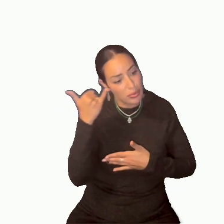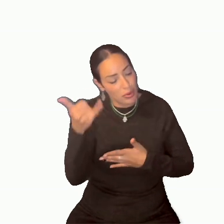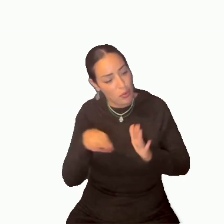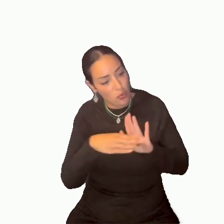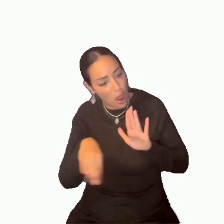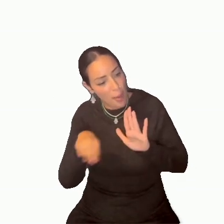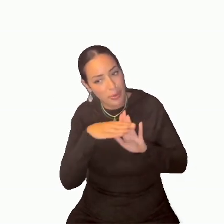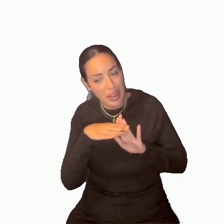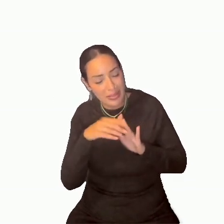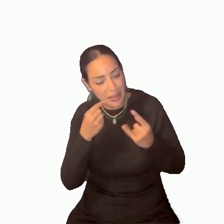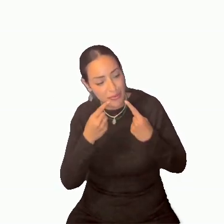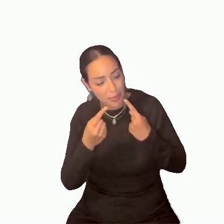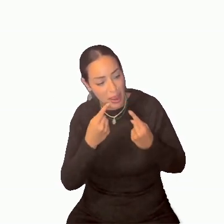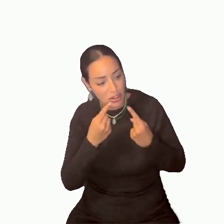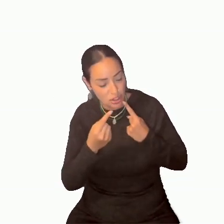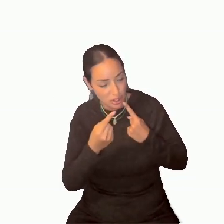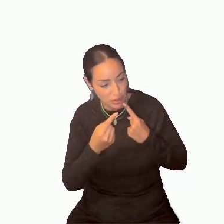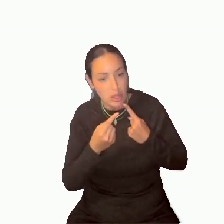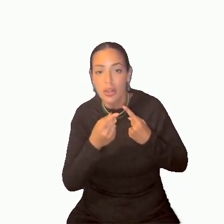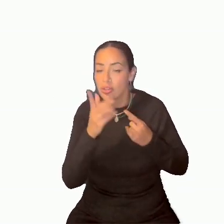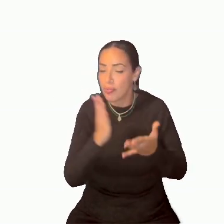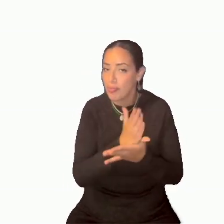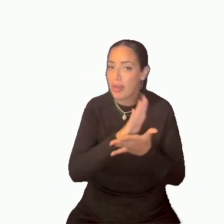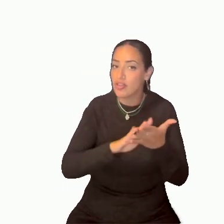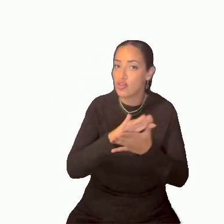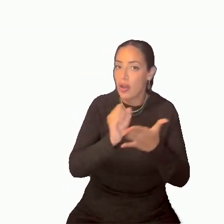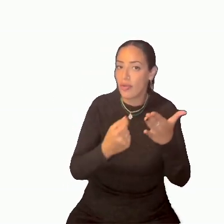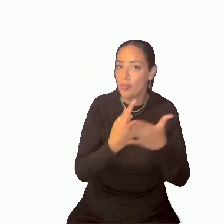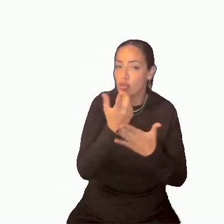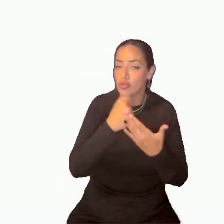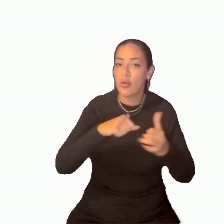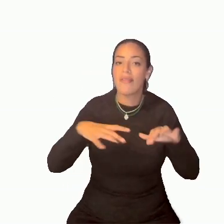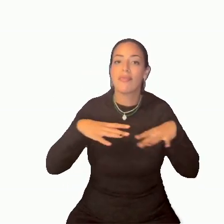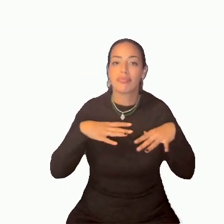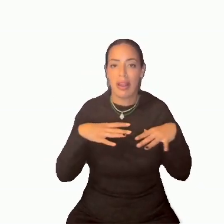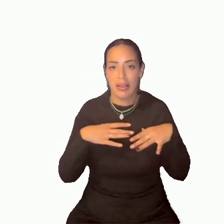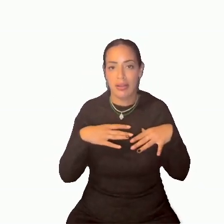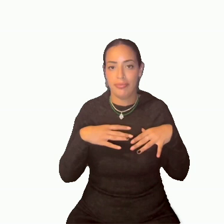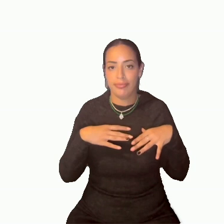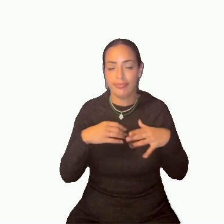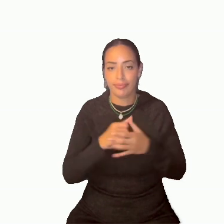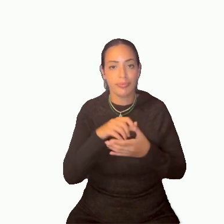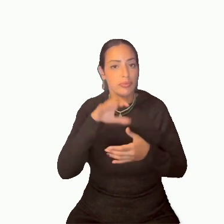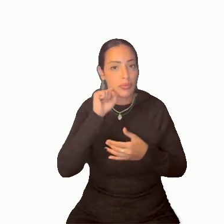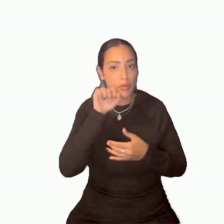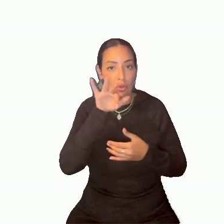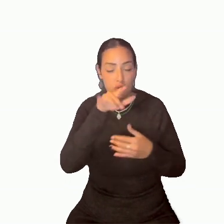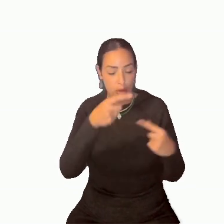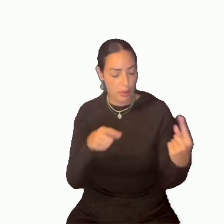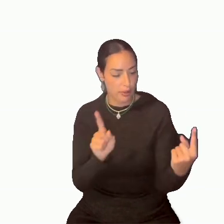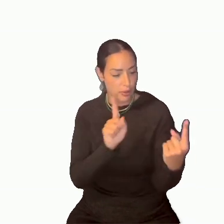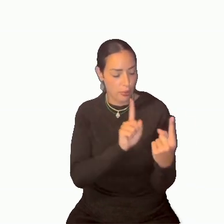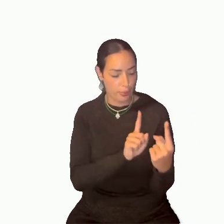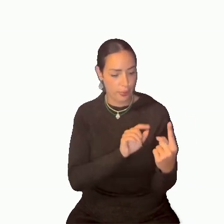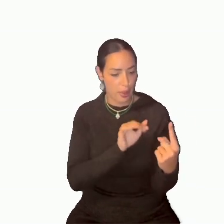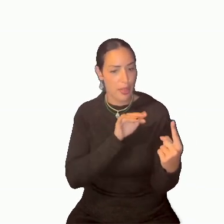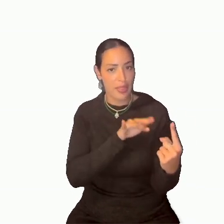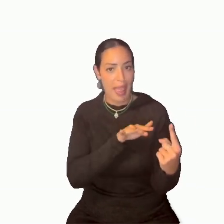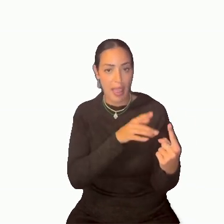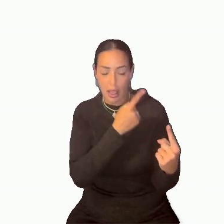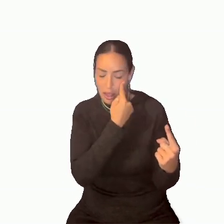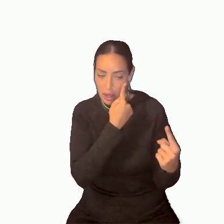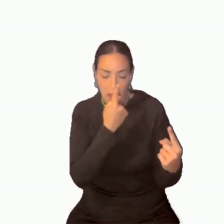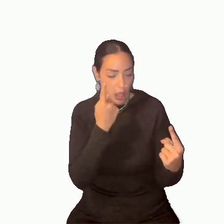can be a really useful way of ensuring that you get that opportunity to take a break. Remember that being present and bearing witness